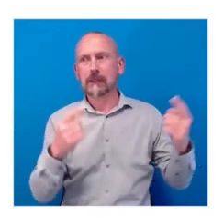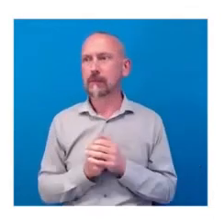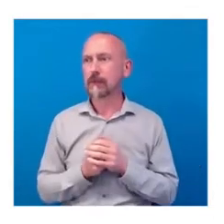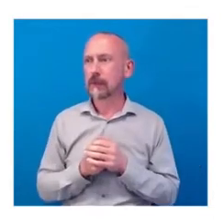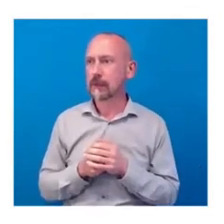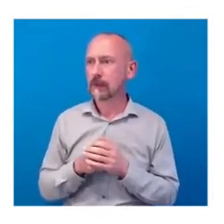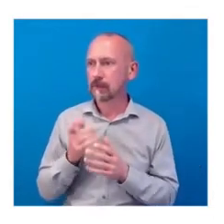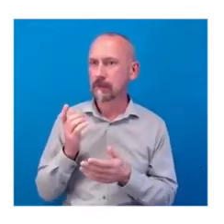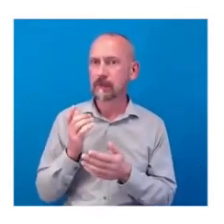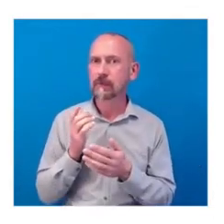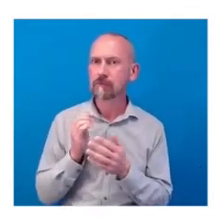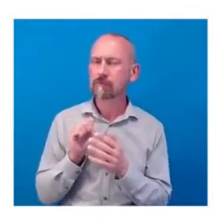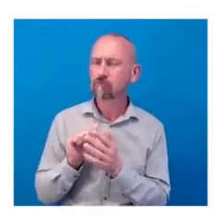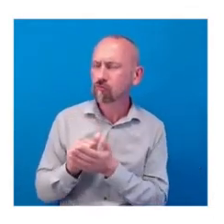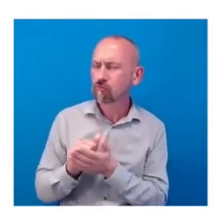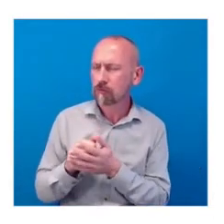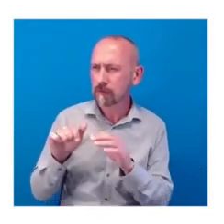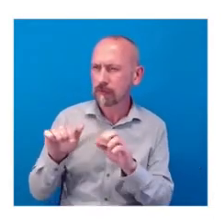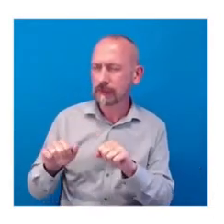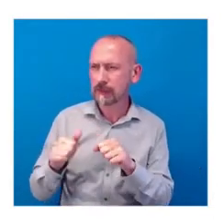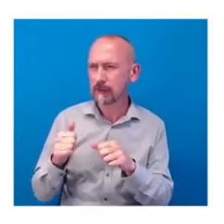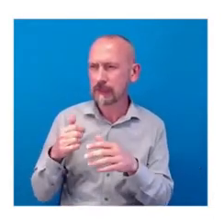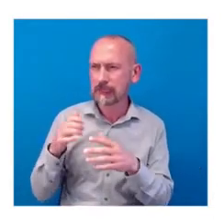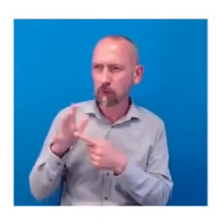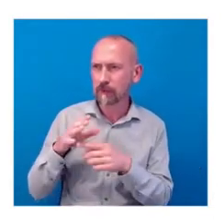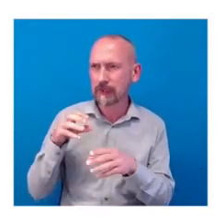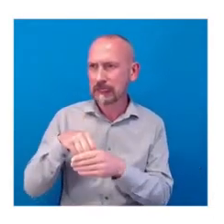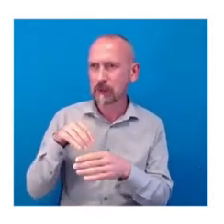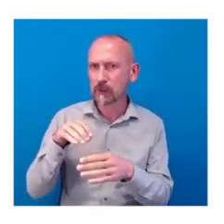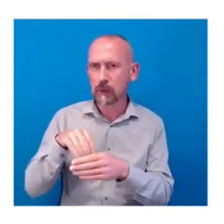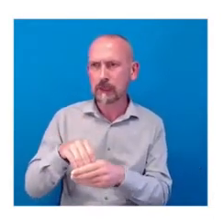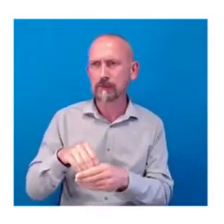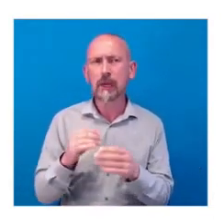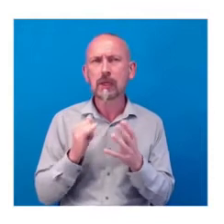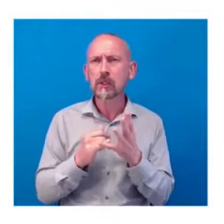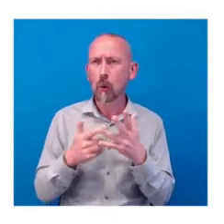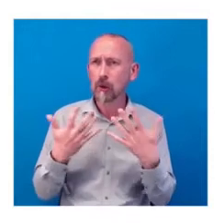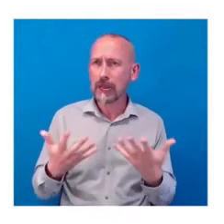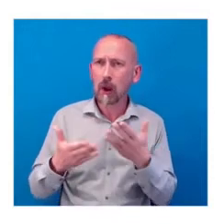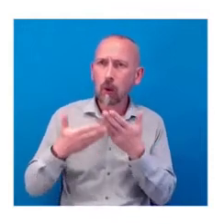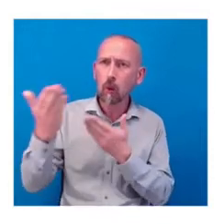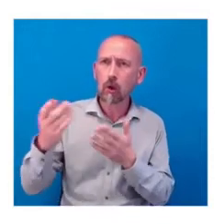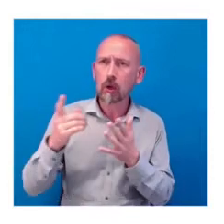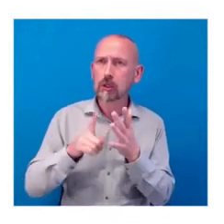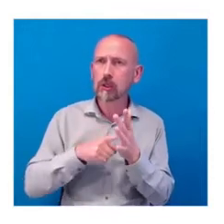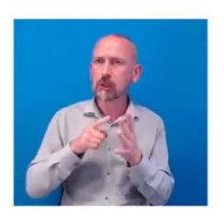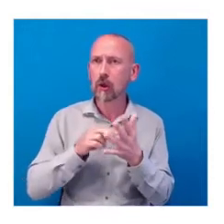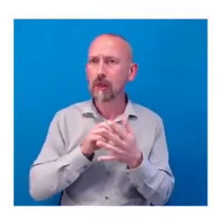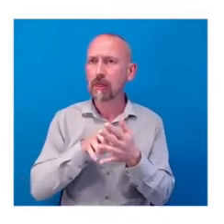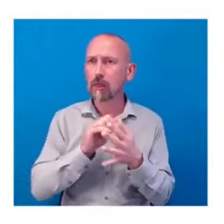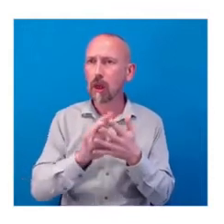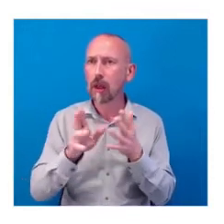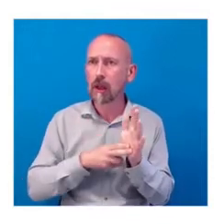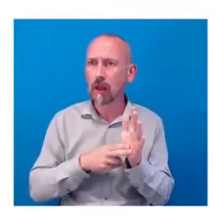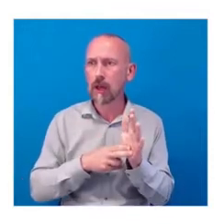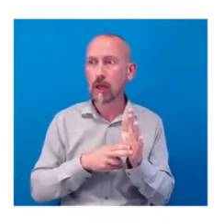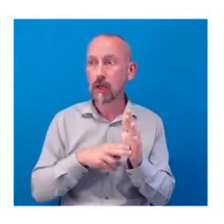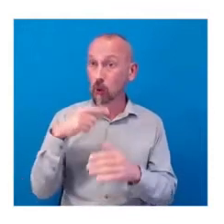of content. And at this point, Jonathan, I would like to come to you. So from your point of view, you're an audio describer yourself, and you've